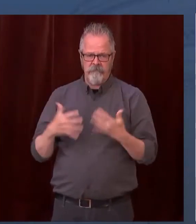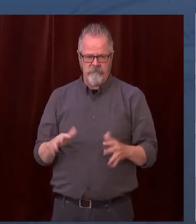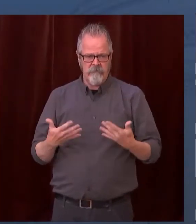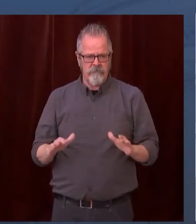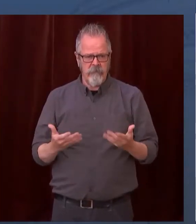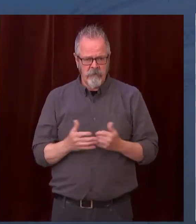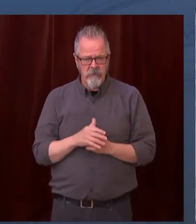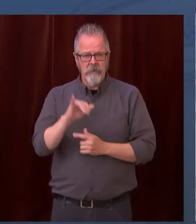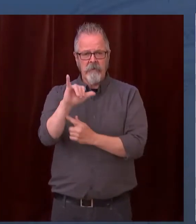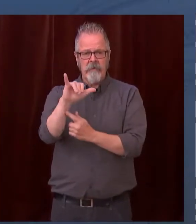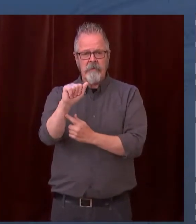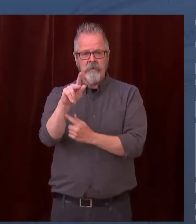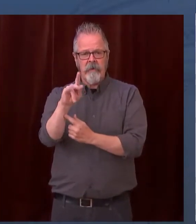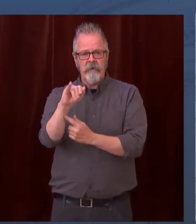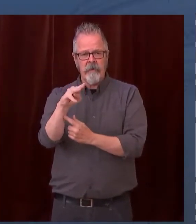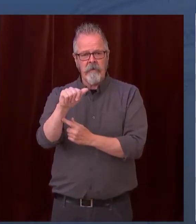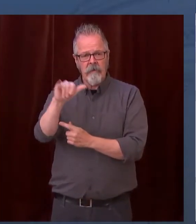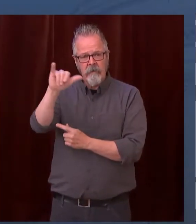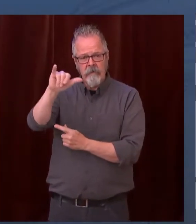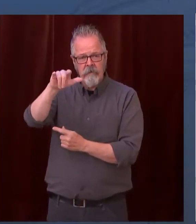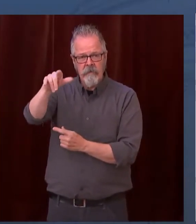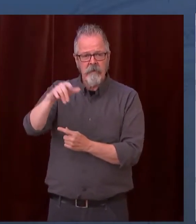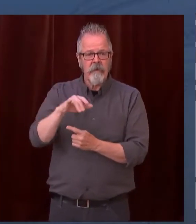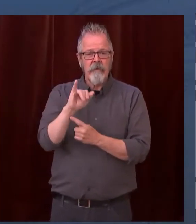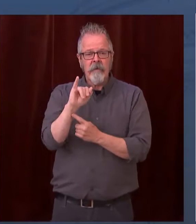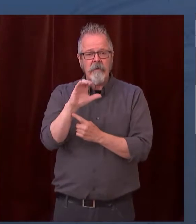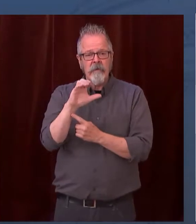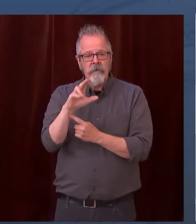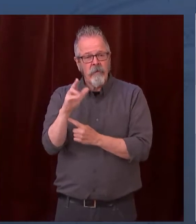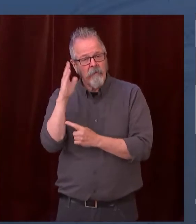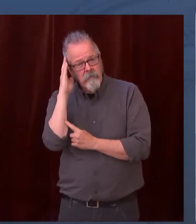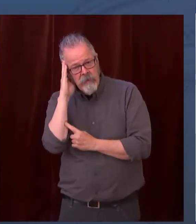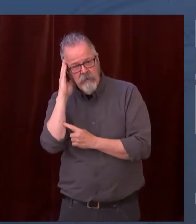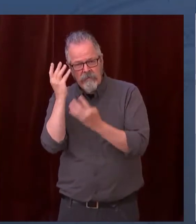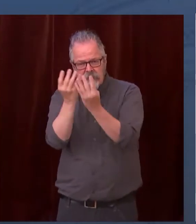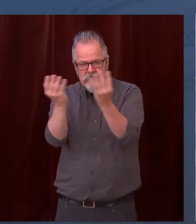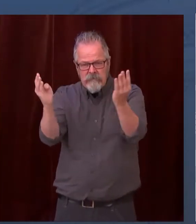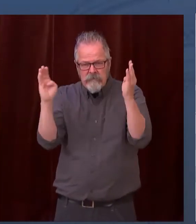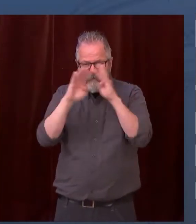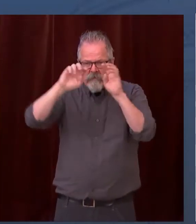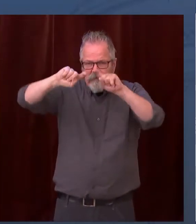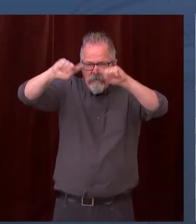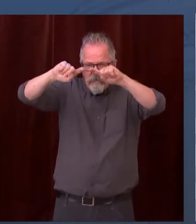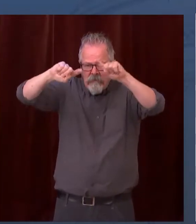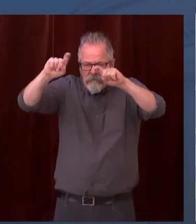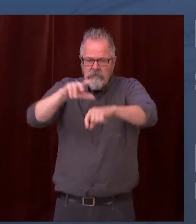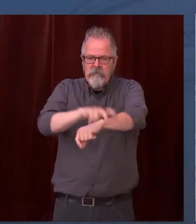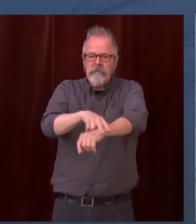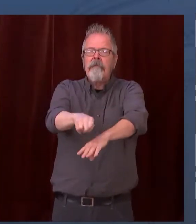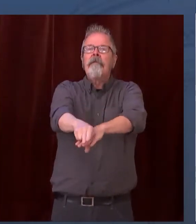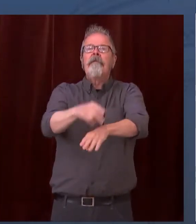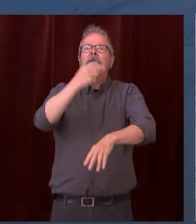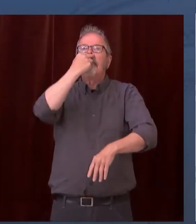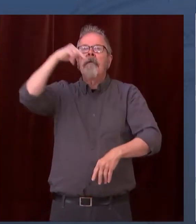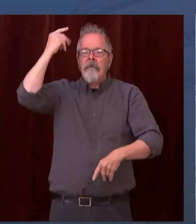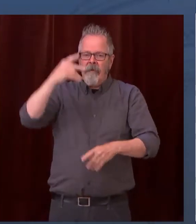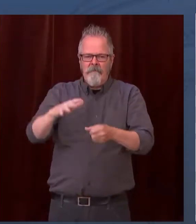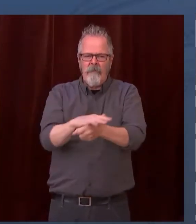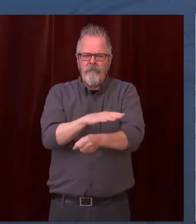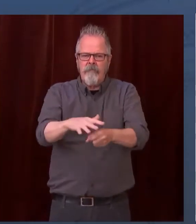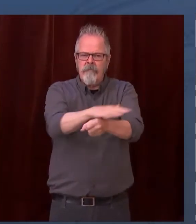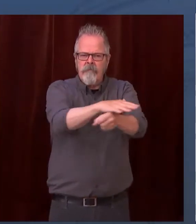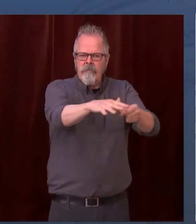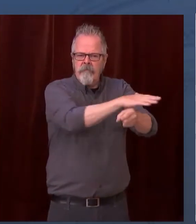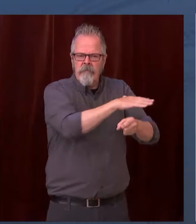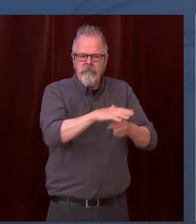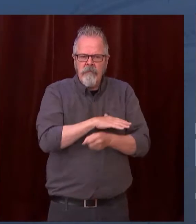beds. This is a present day problem in the state of Washington, both for the loss of loved ones